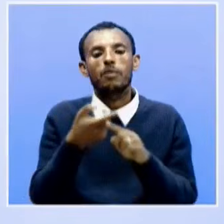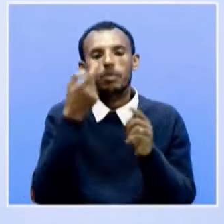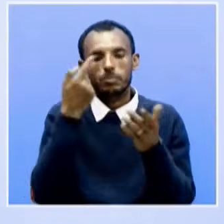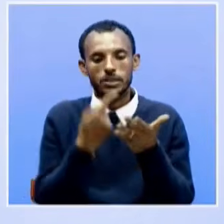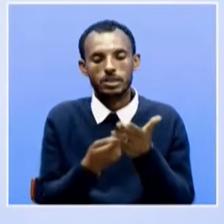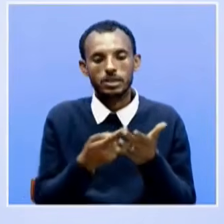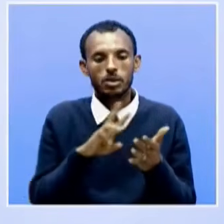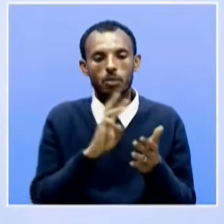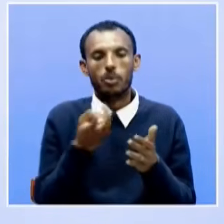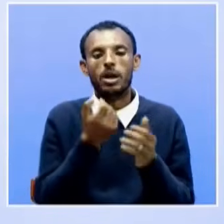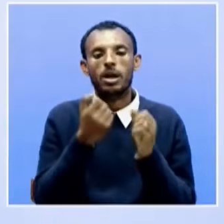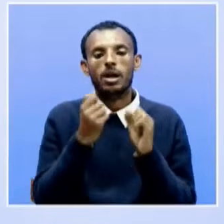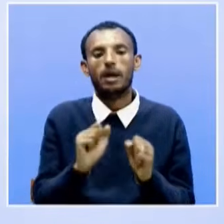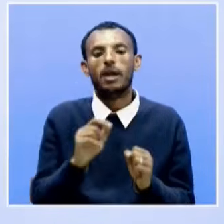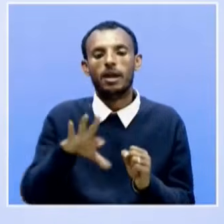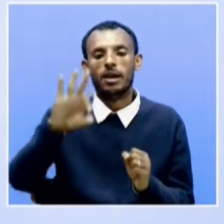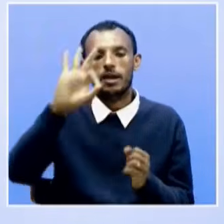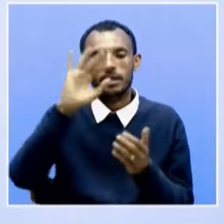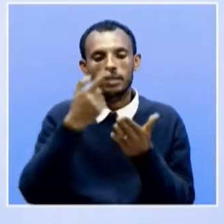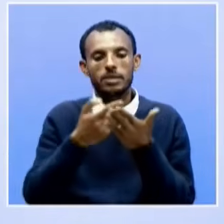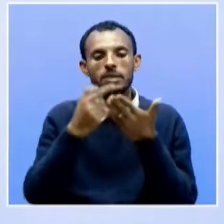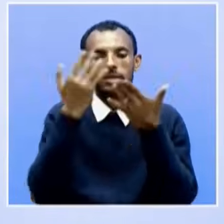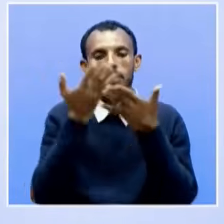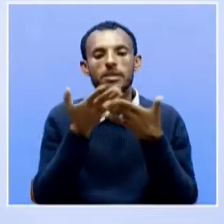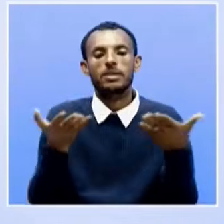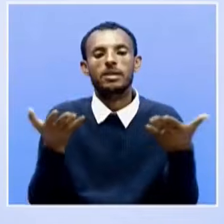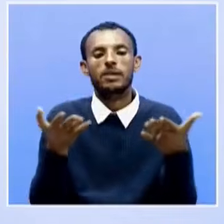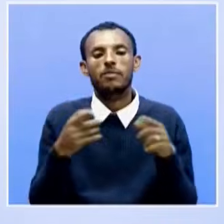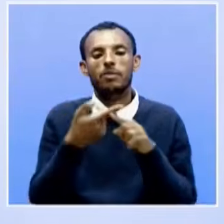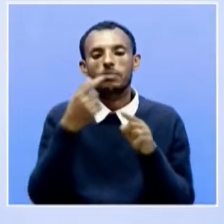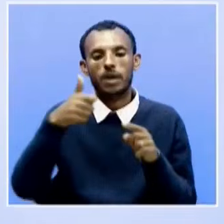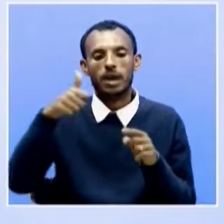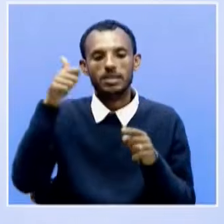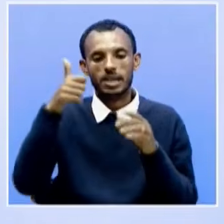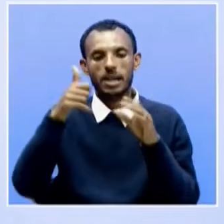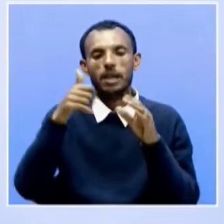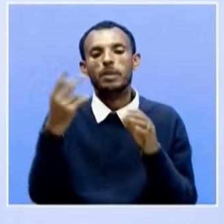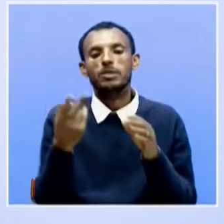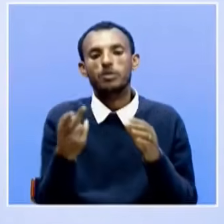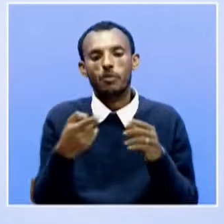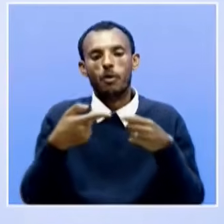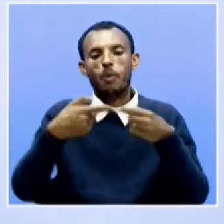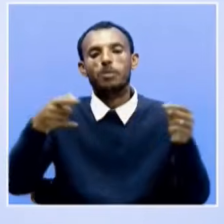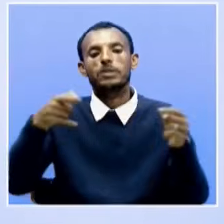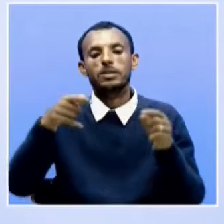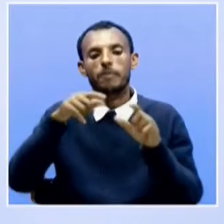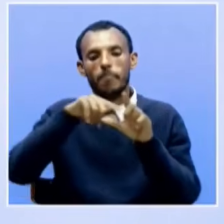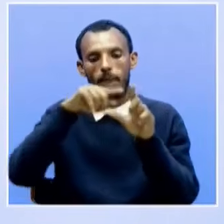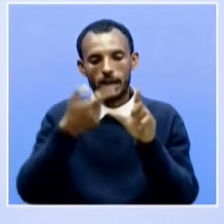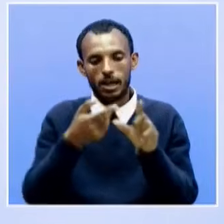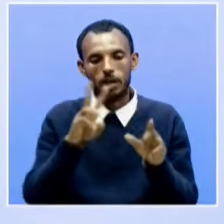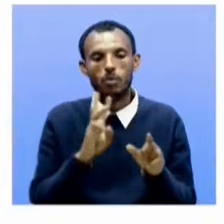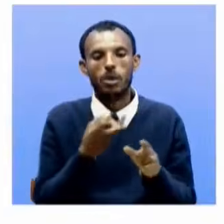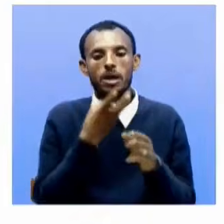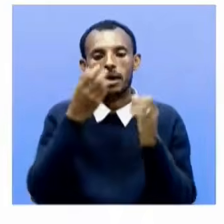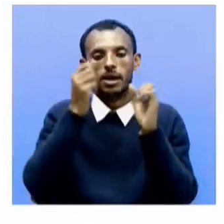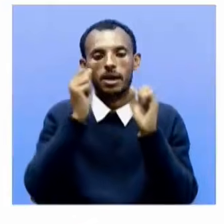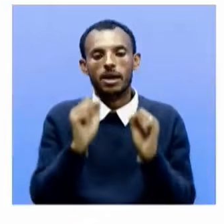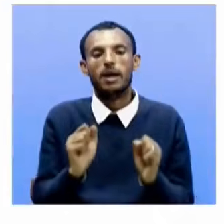can obtain this thing. From the other pairs of opposite angles, we can get